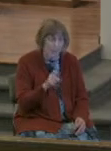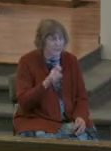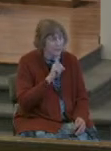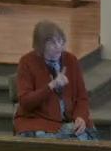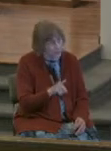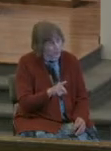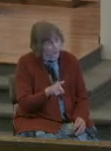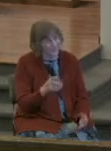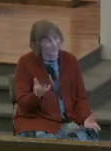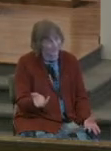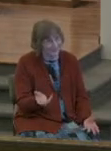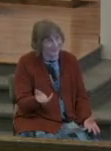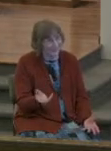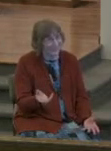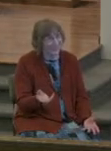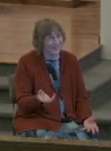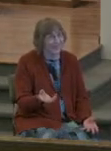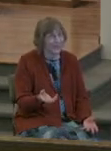truth.